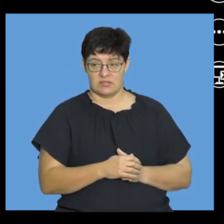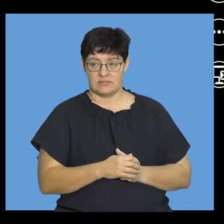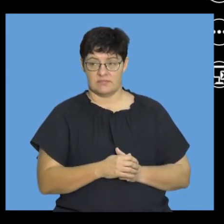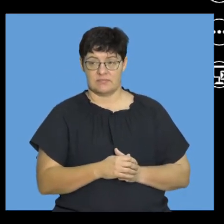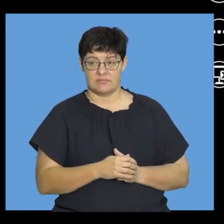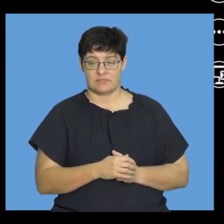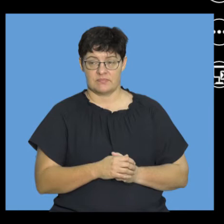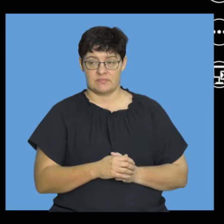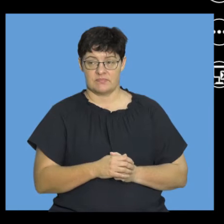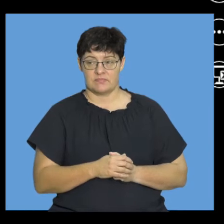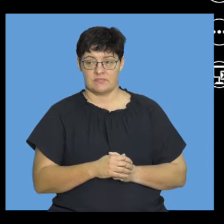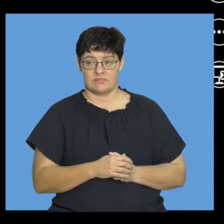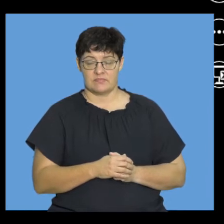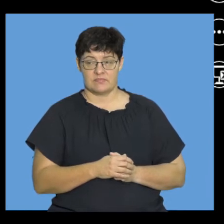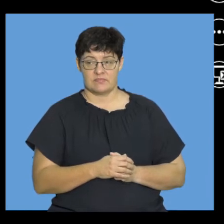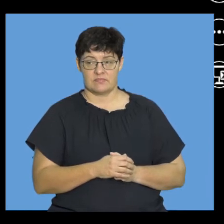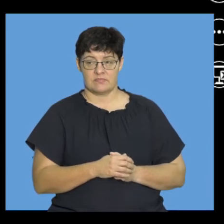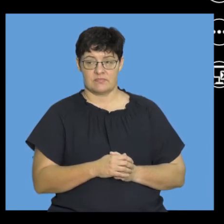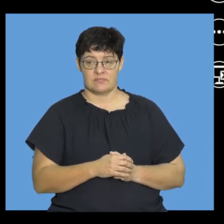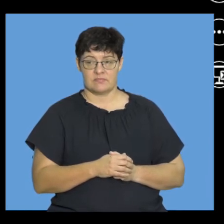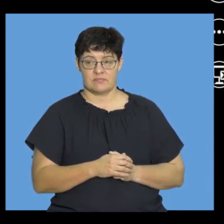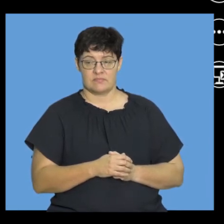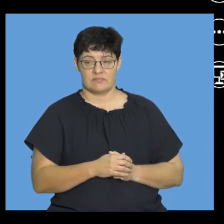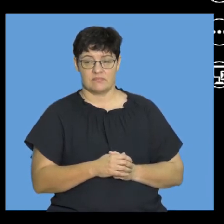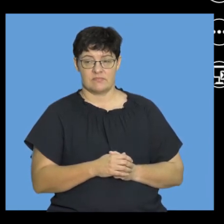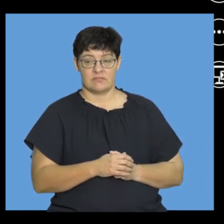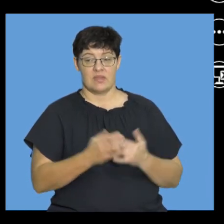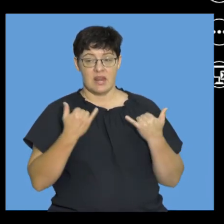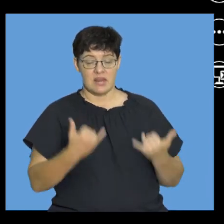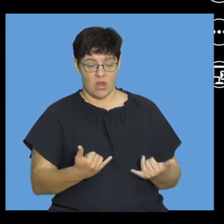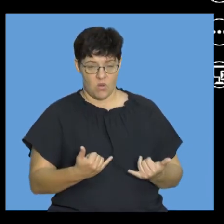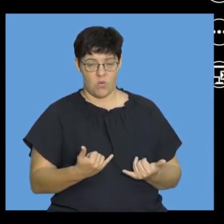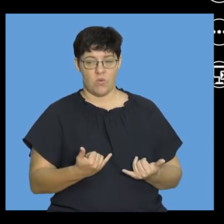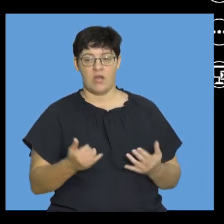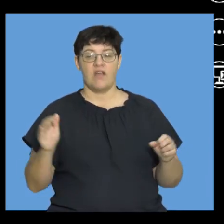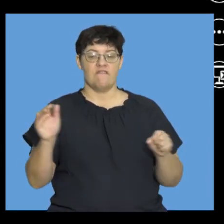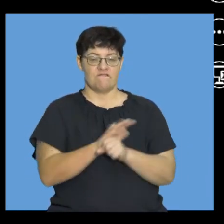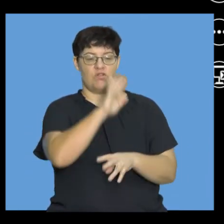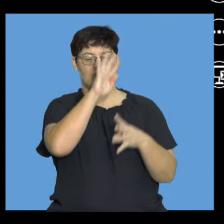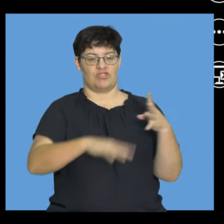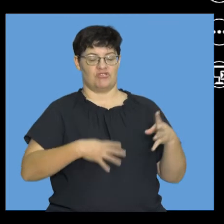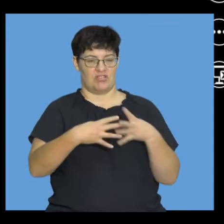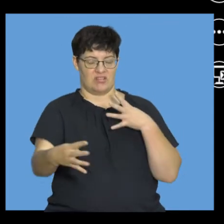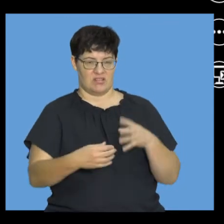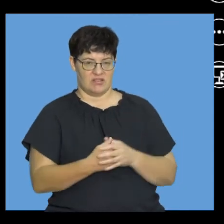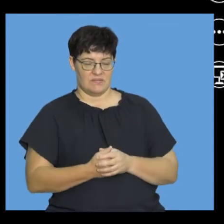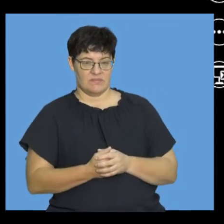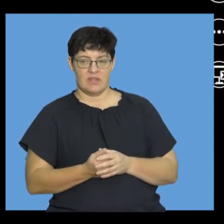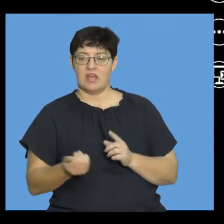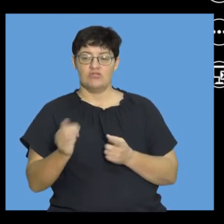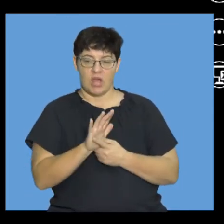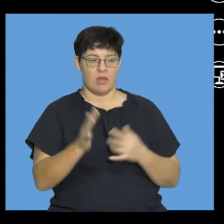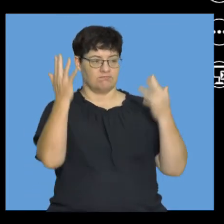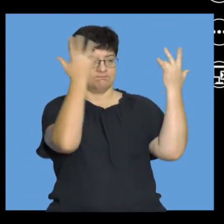Let's go and see what we have. We now have our completed schedule showing us all our